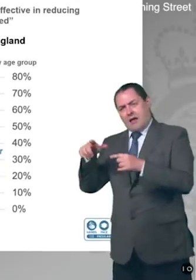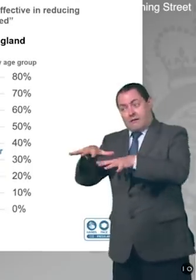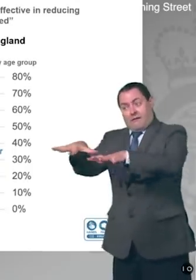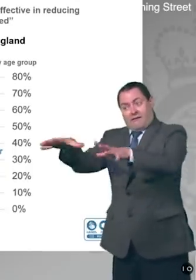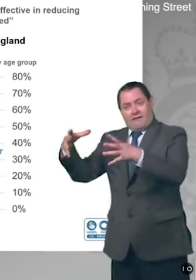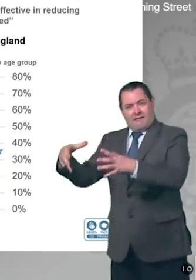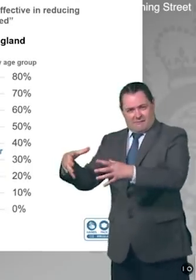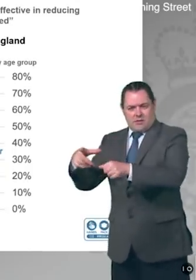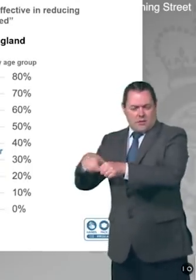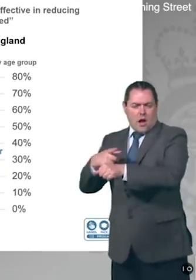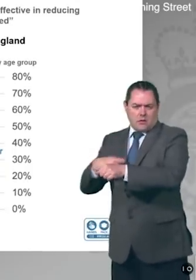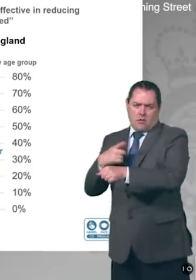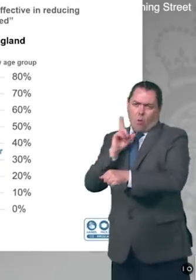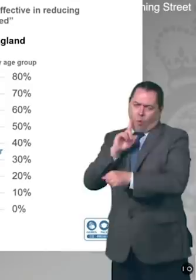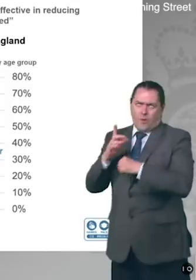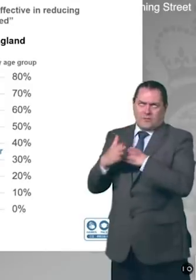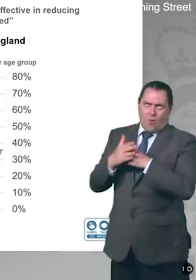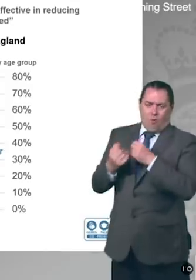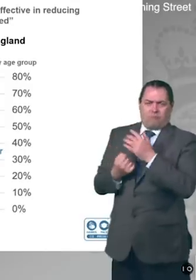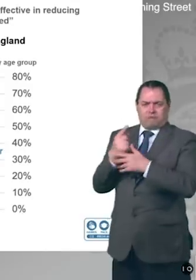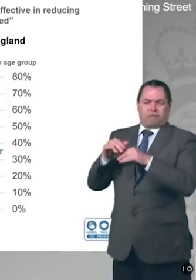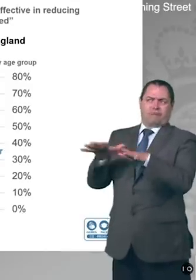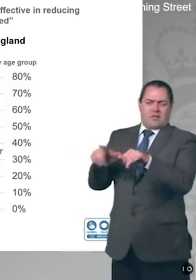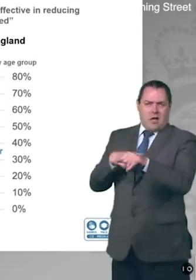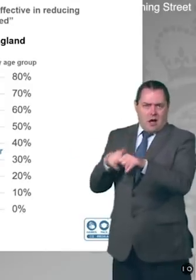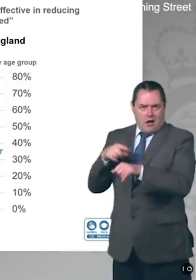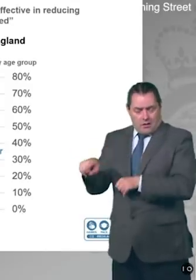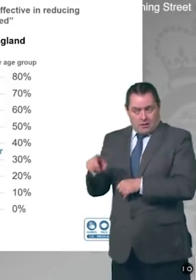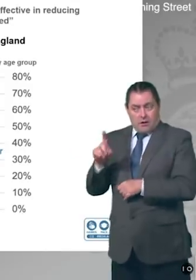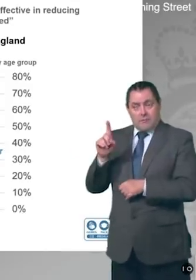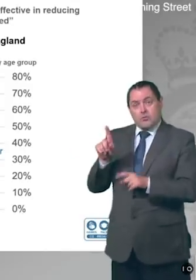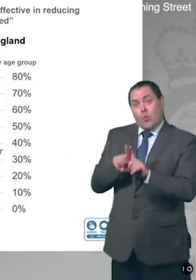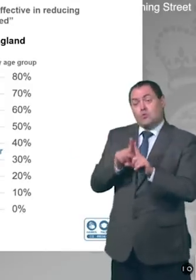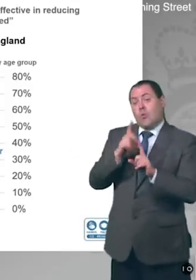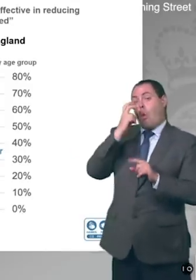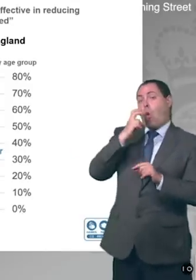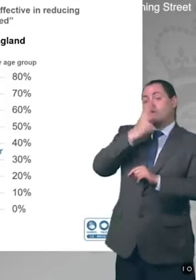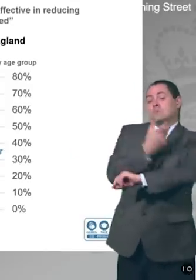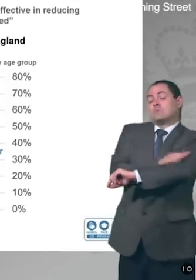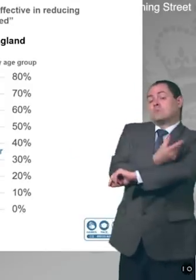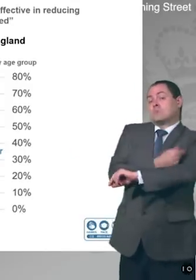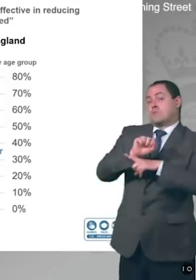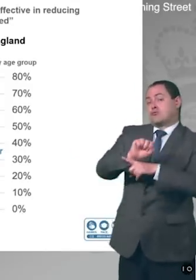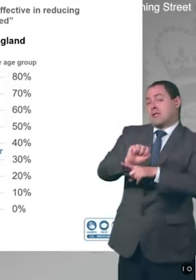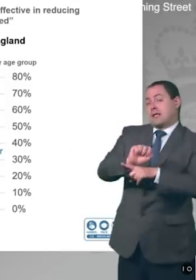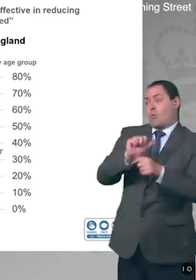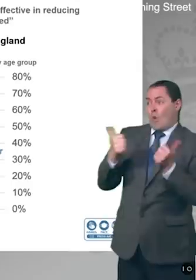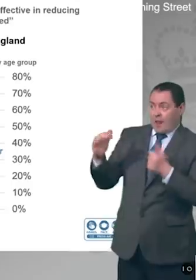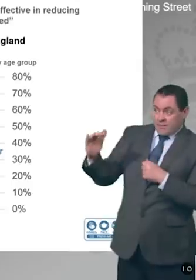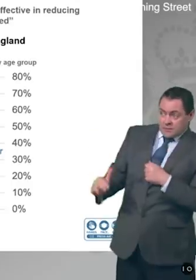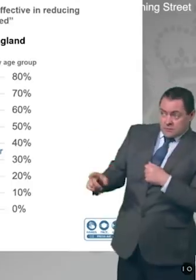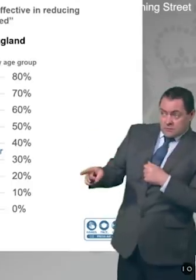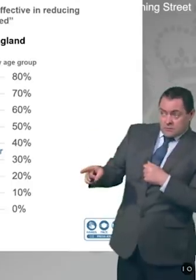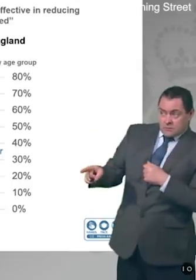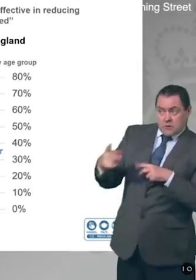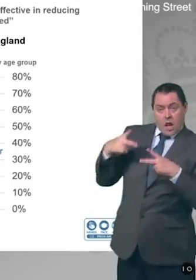youngest groups, but largely we think because the vaccines are providing a lot of protection now for older citizens. But it is not complete, and